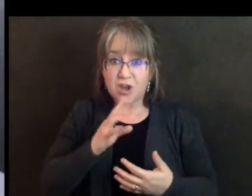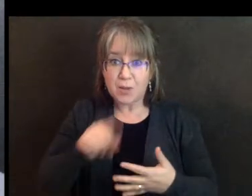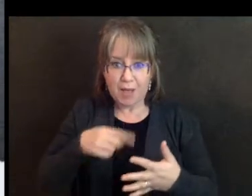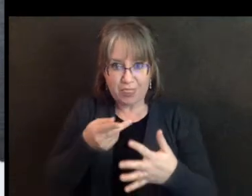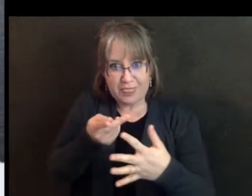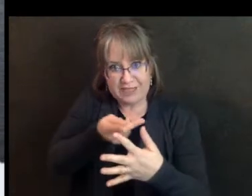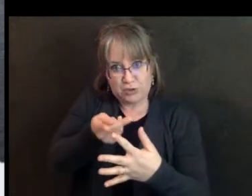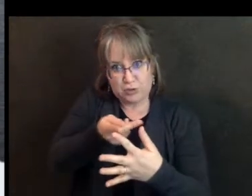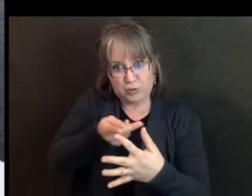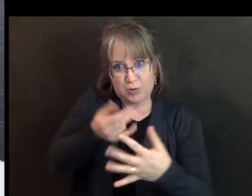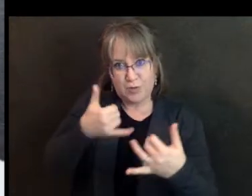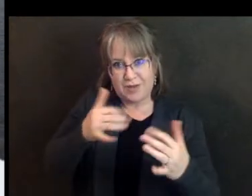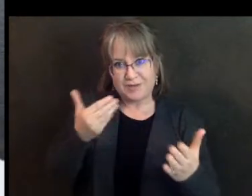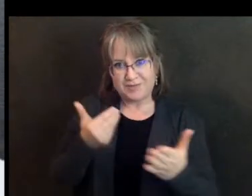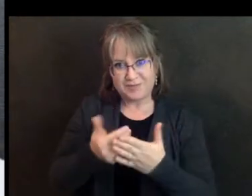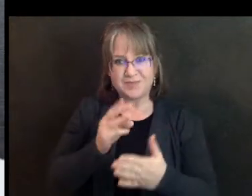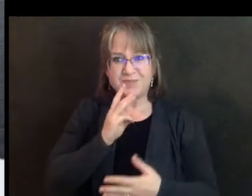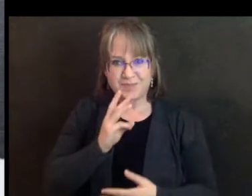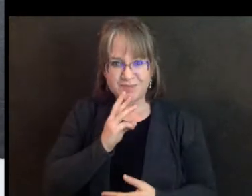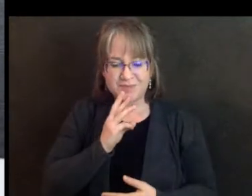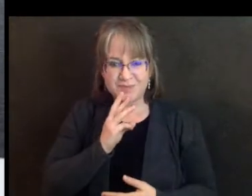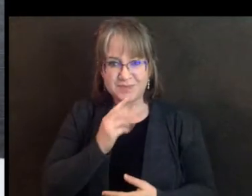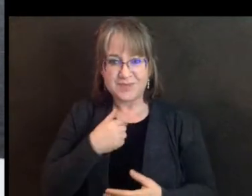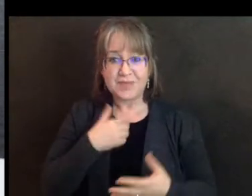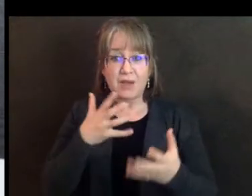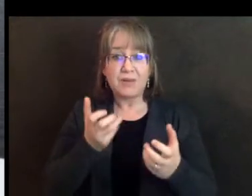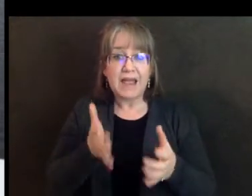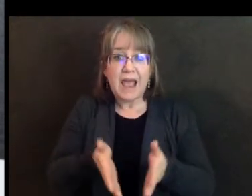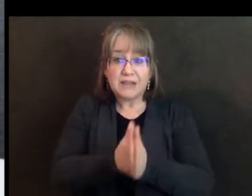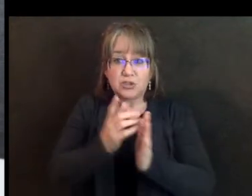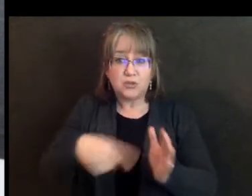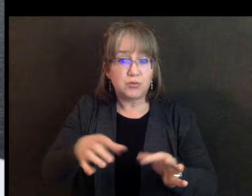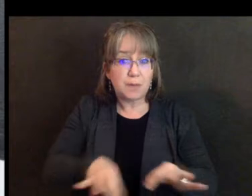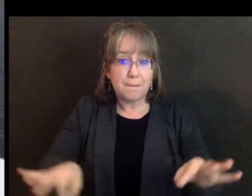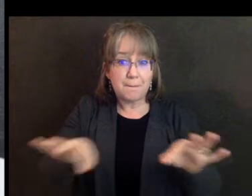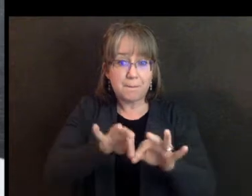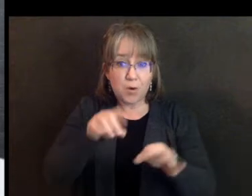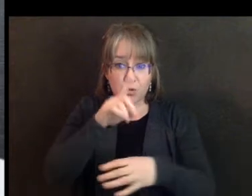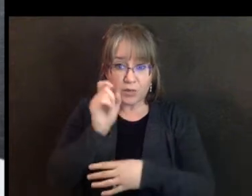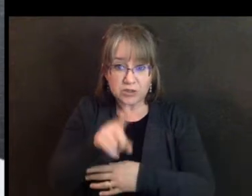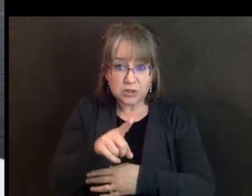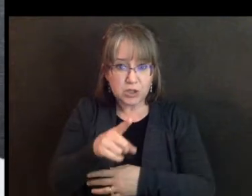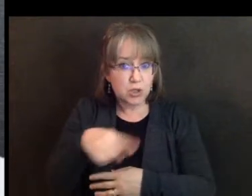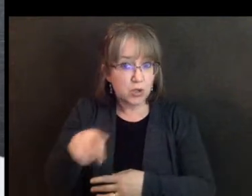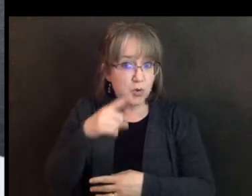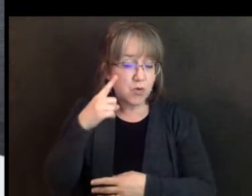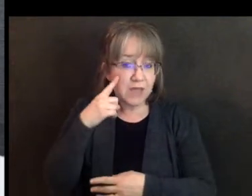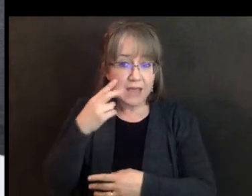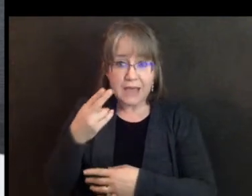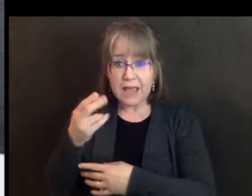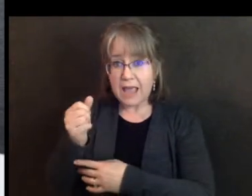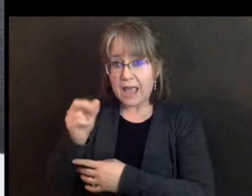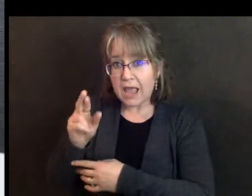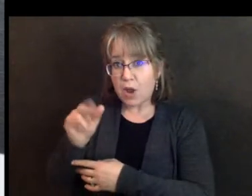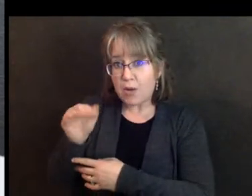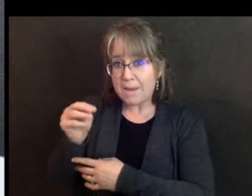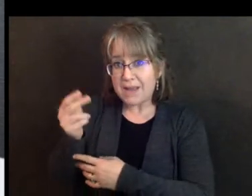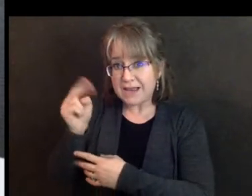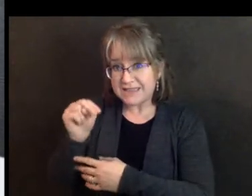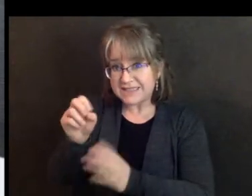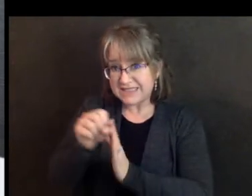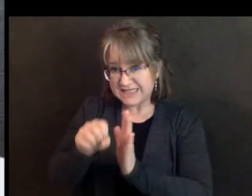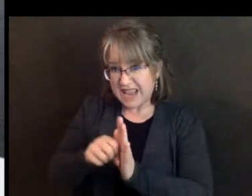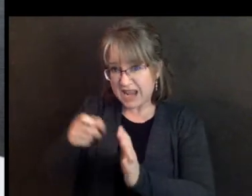by the water. I want to ask you a really important question though. Do you think that Harriman State Park of Idaho has a suitable